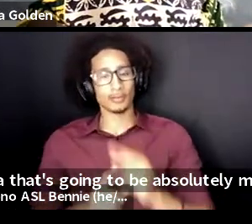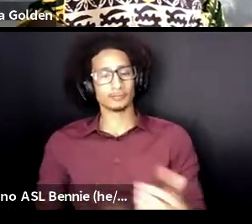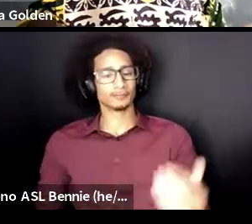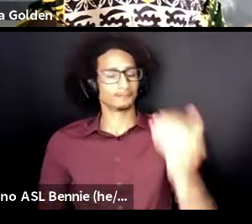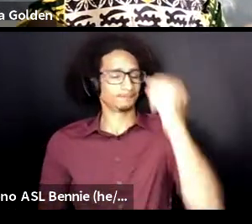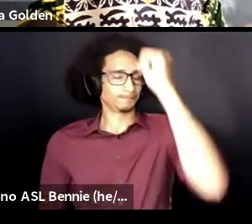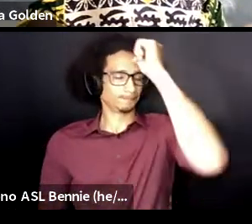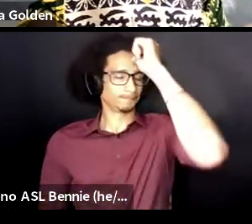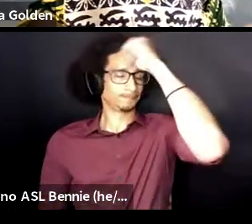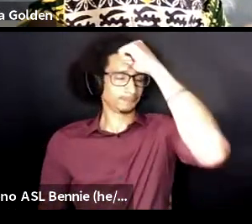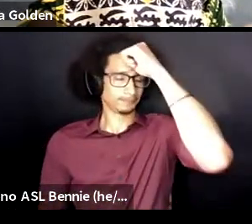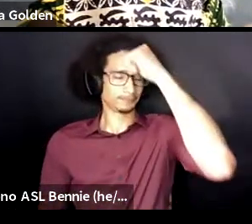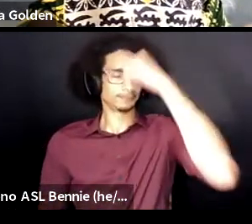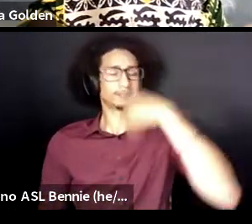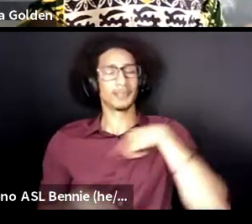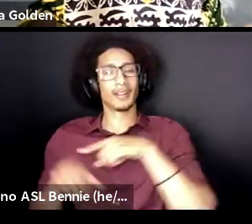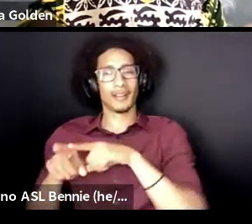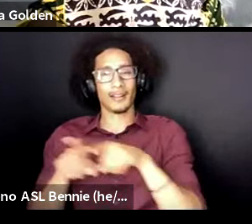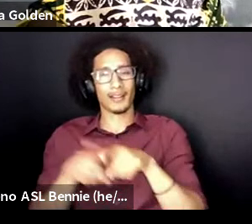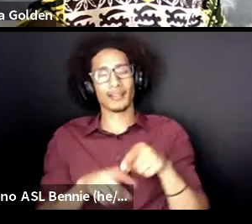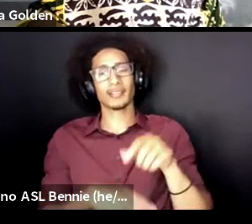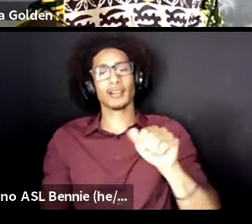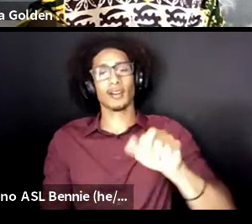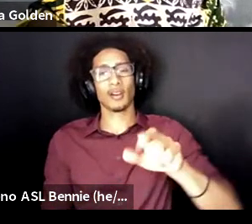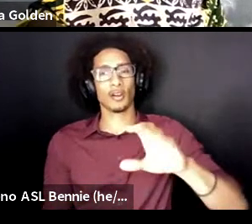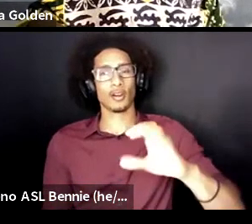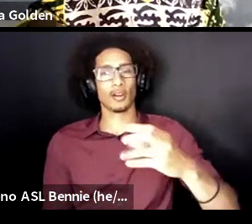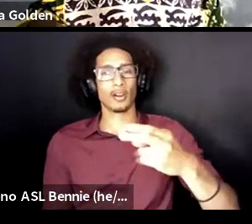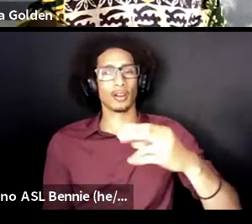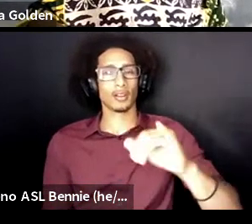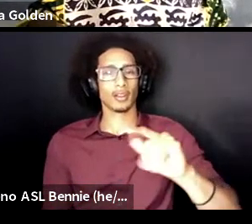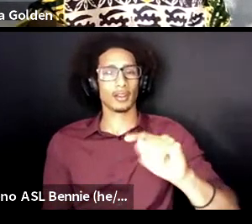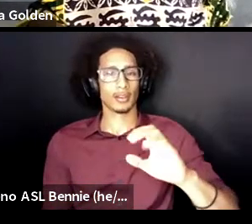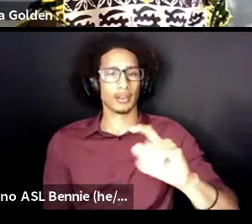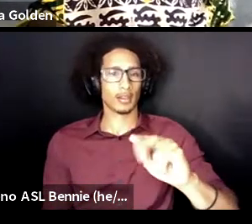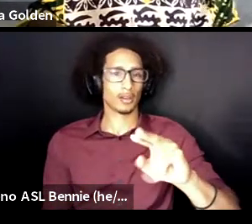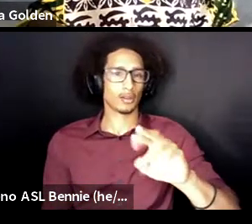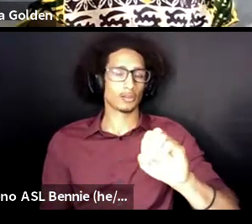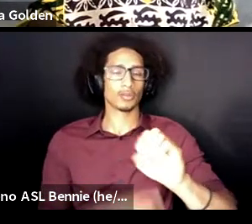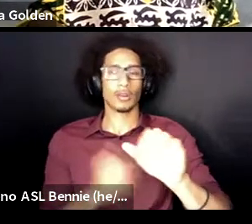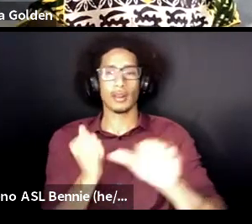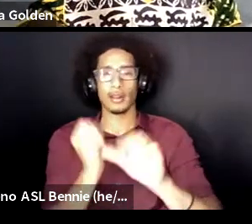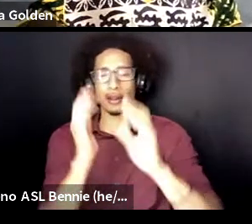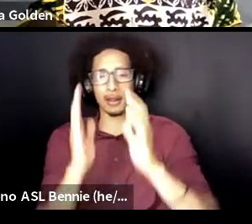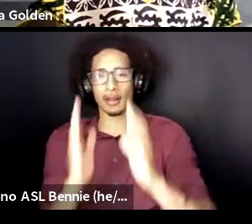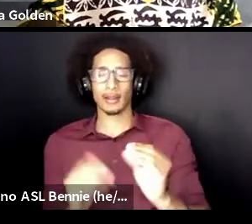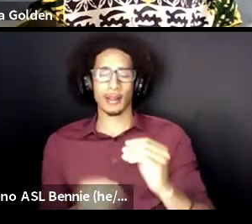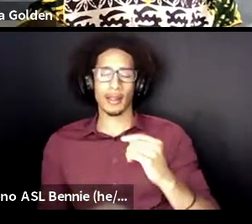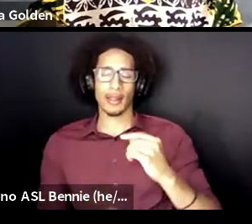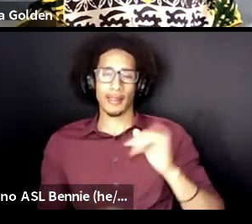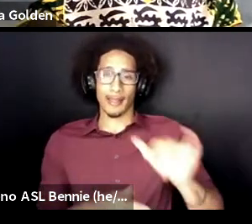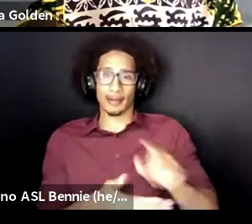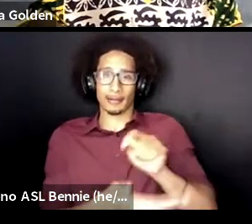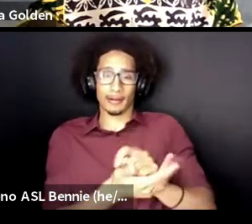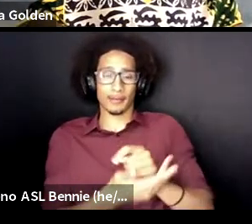about how I felt like it was in some ways going to be impossible for me as a young Black